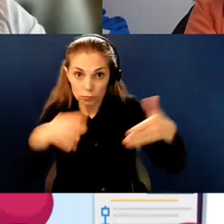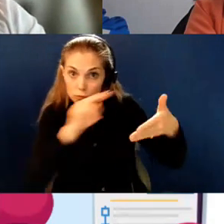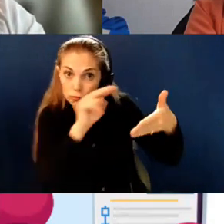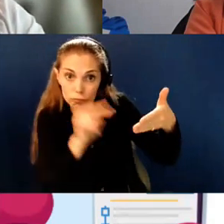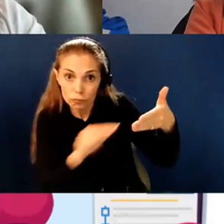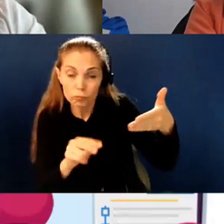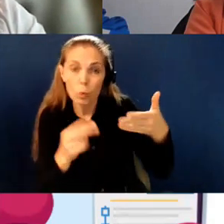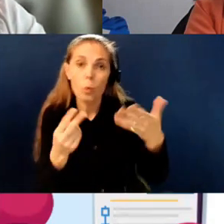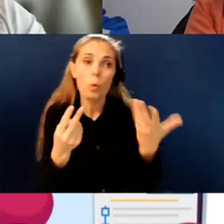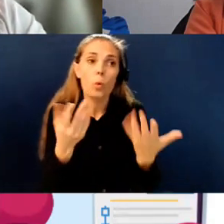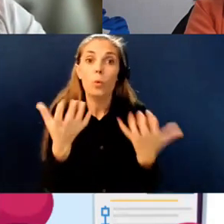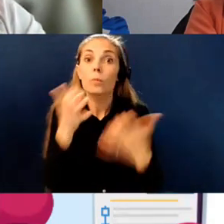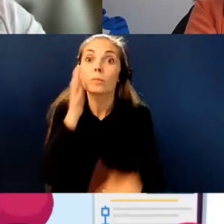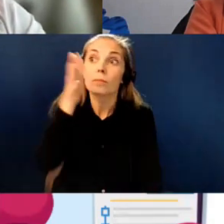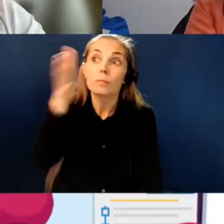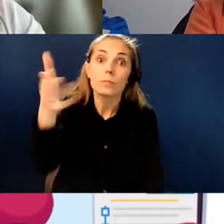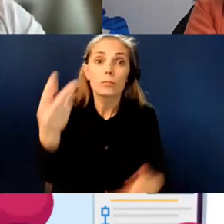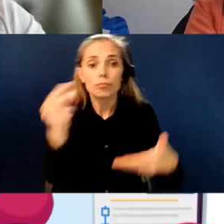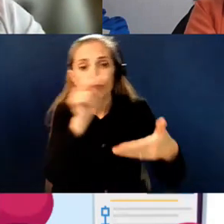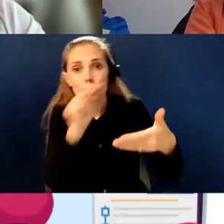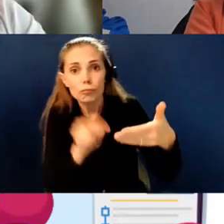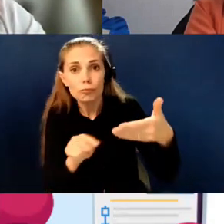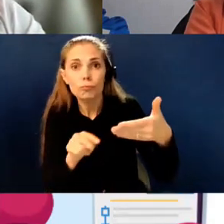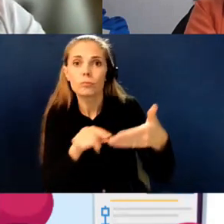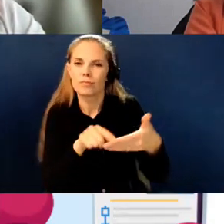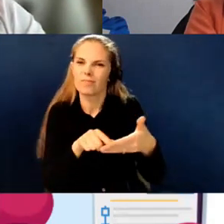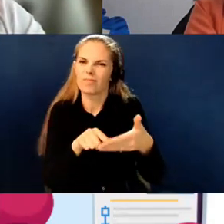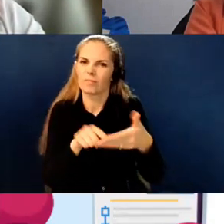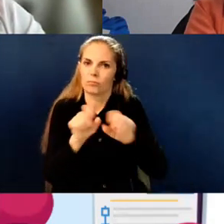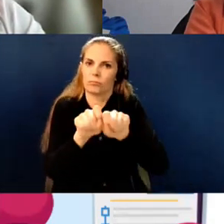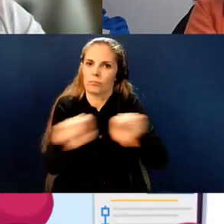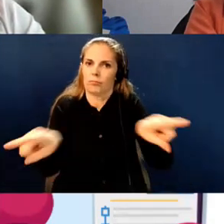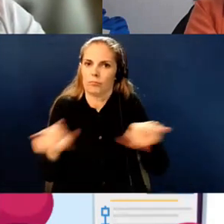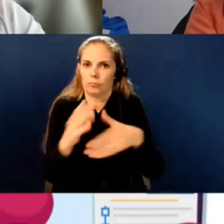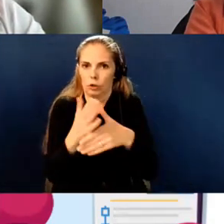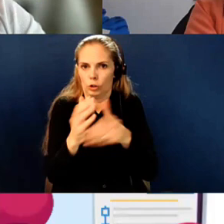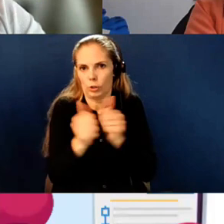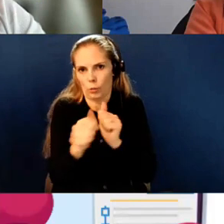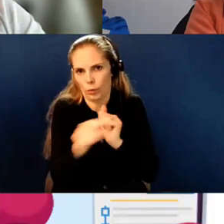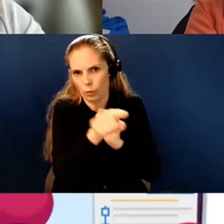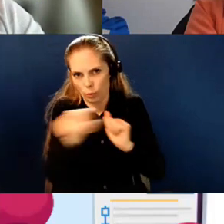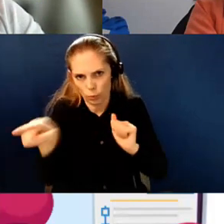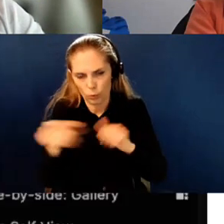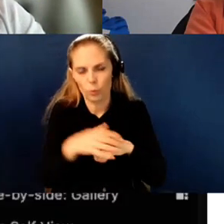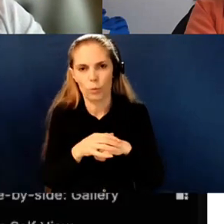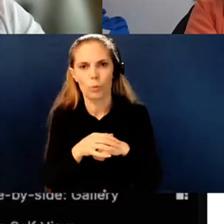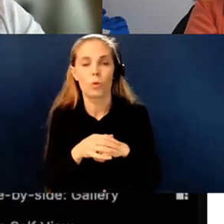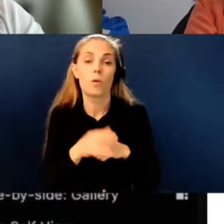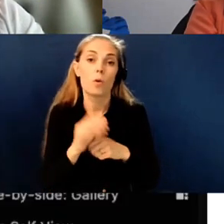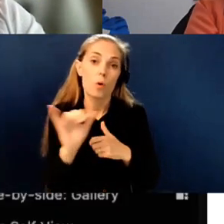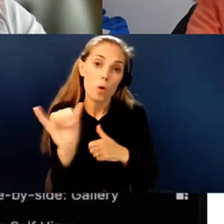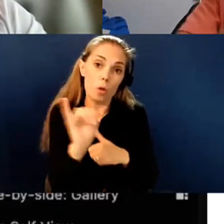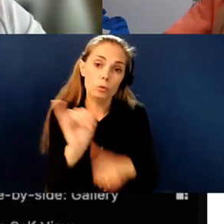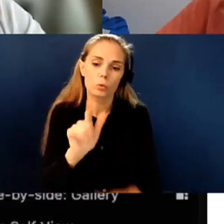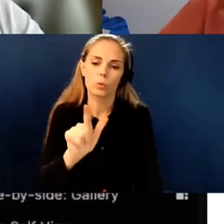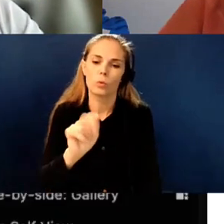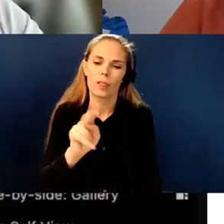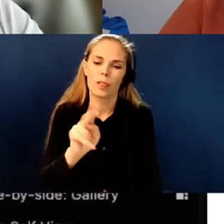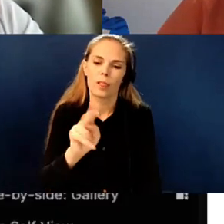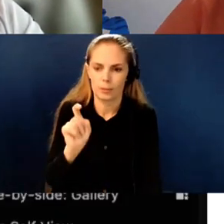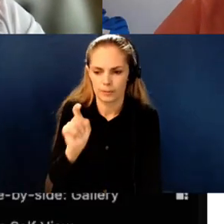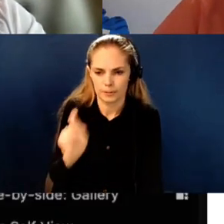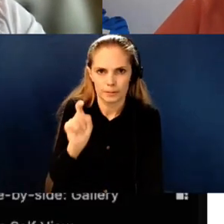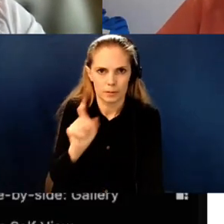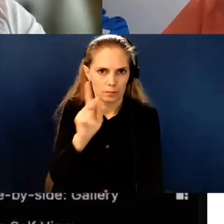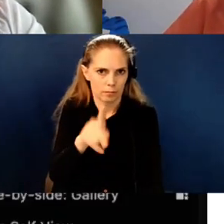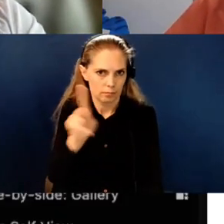our slide, and that slide will show up, show you the link to the presentation as well. We will be sharing that link as